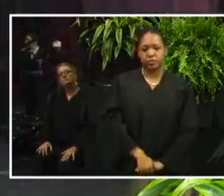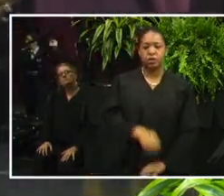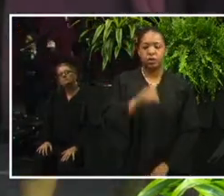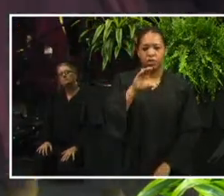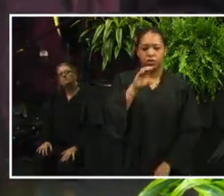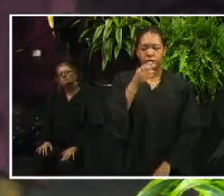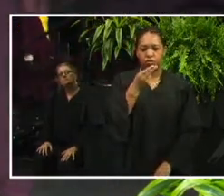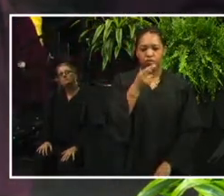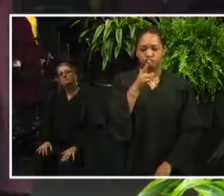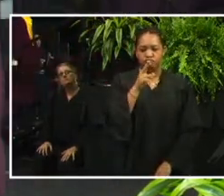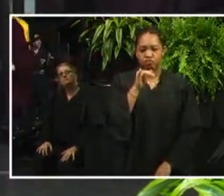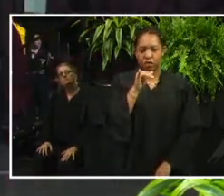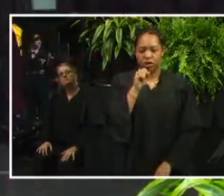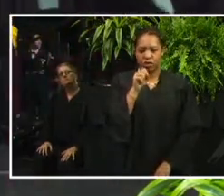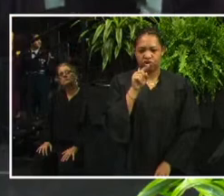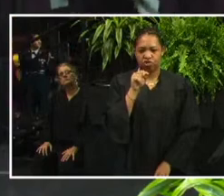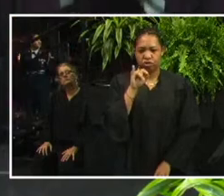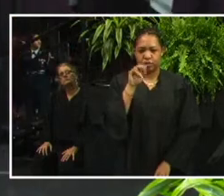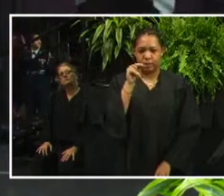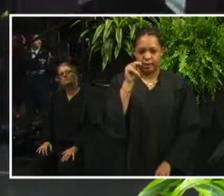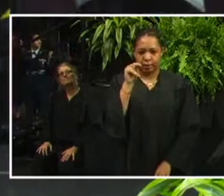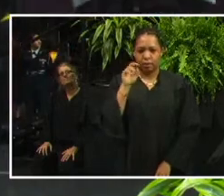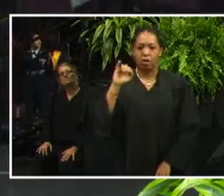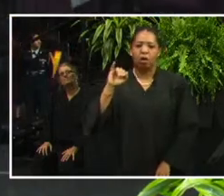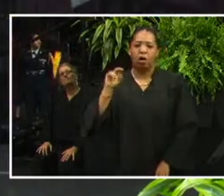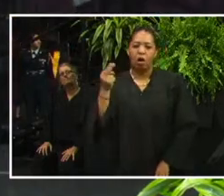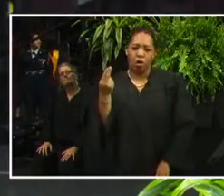Christian Deshaun Johnson Hall.